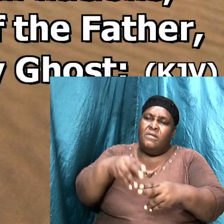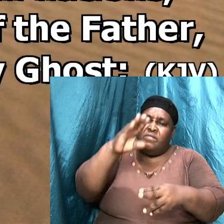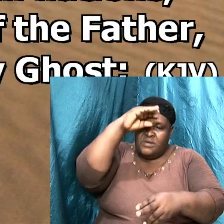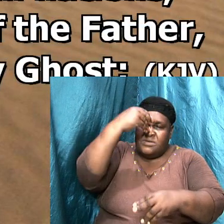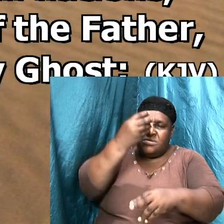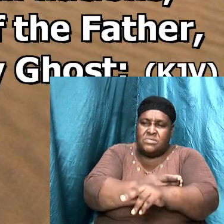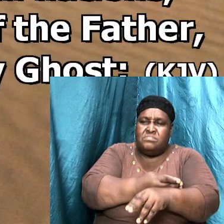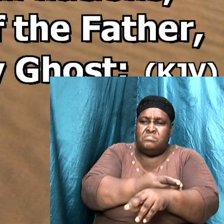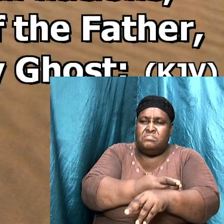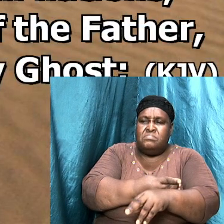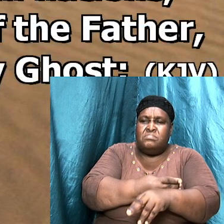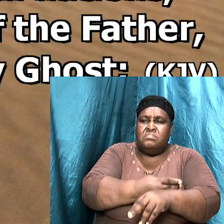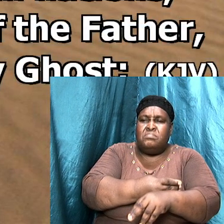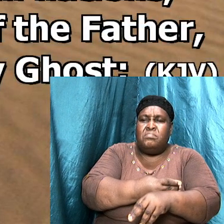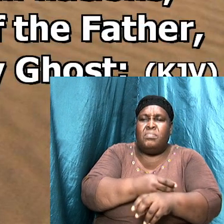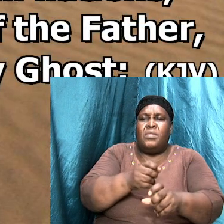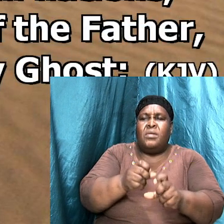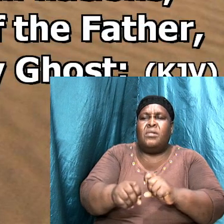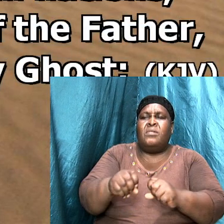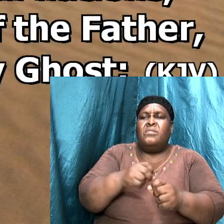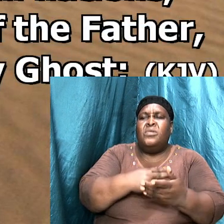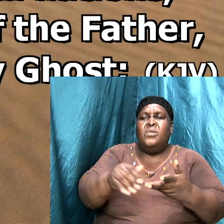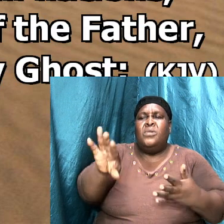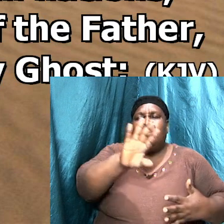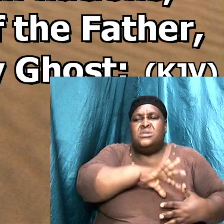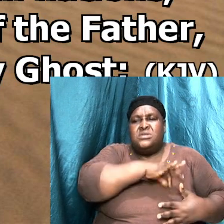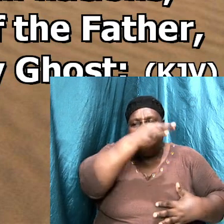and of the Holy Spirit.